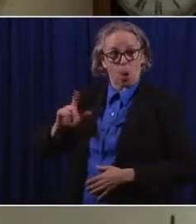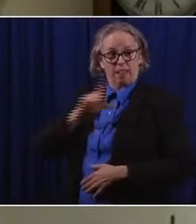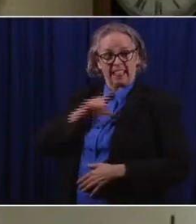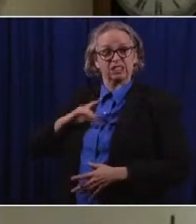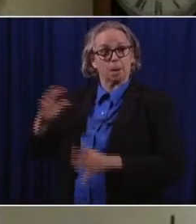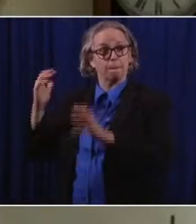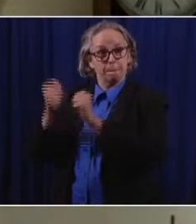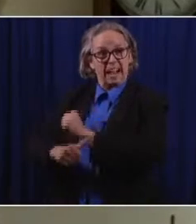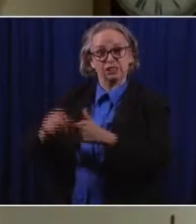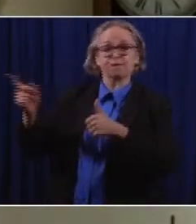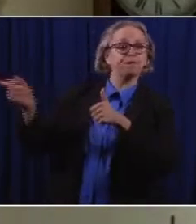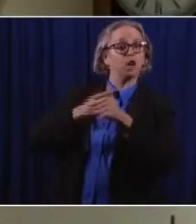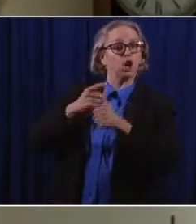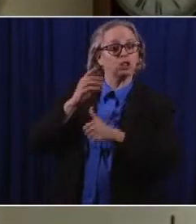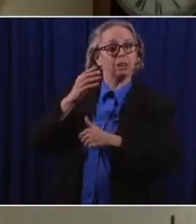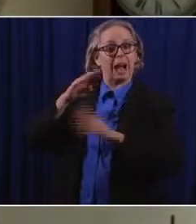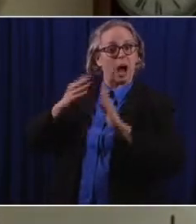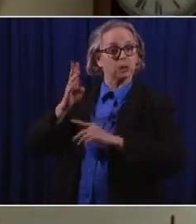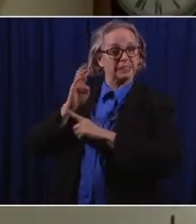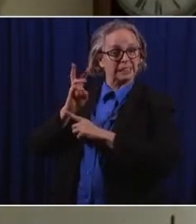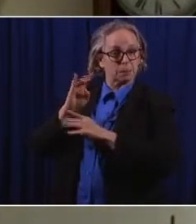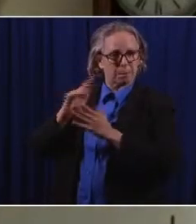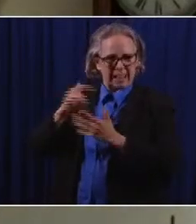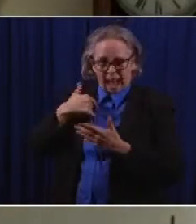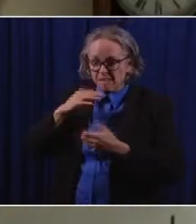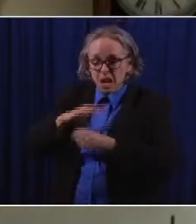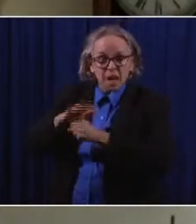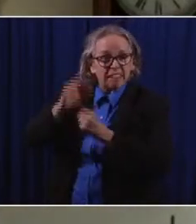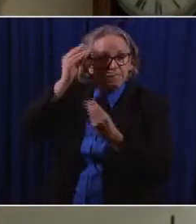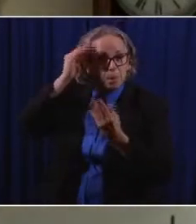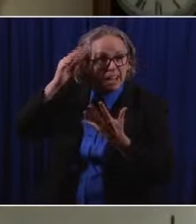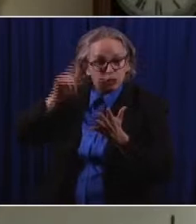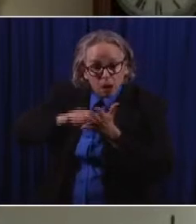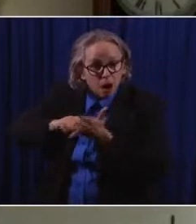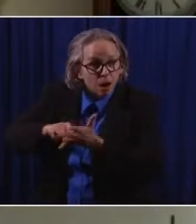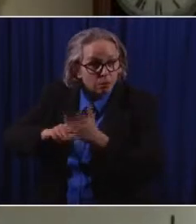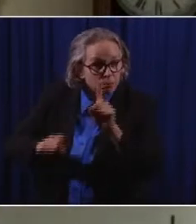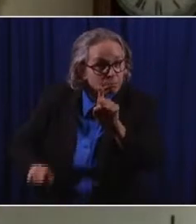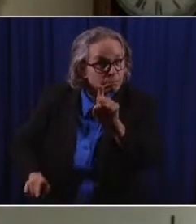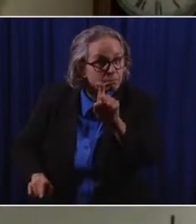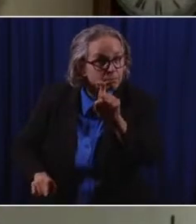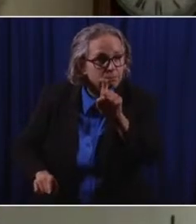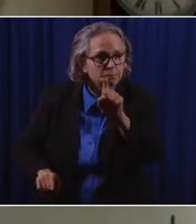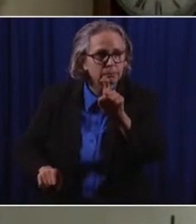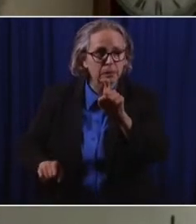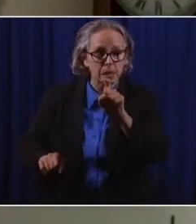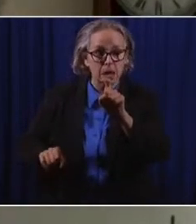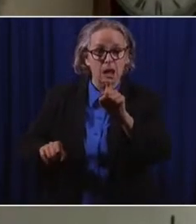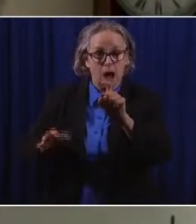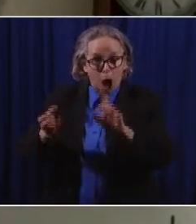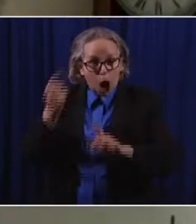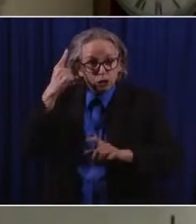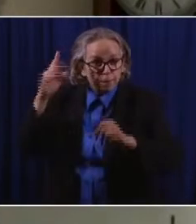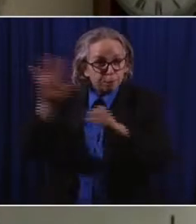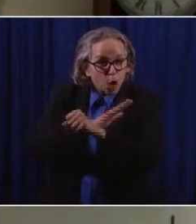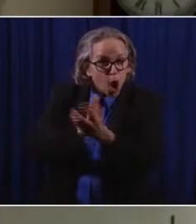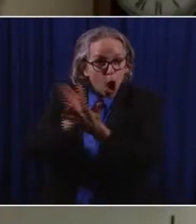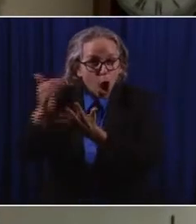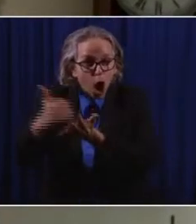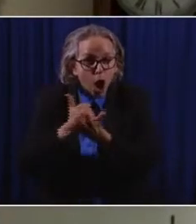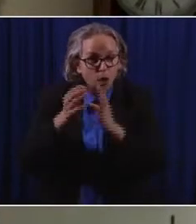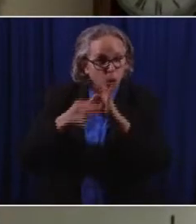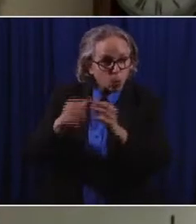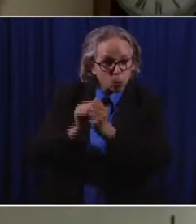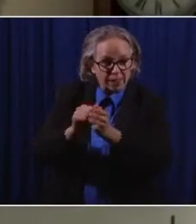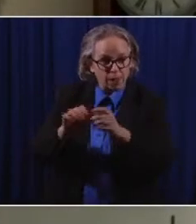information about what the need was to keep the nuclear plant open. And so